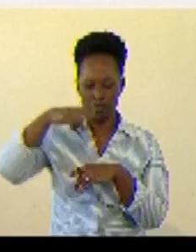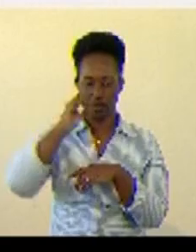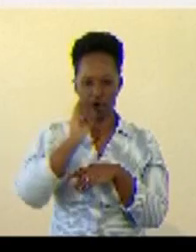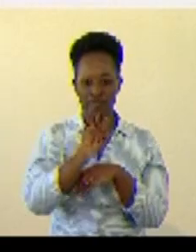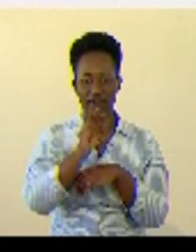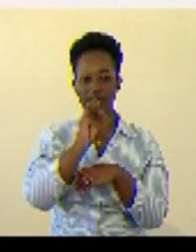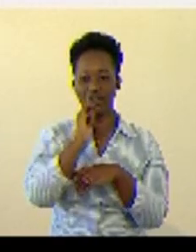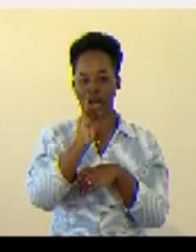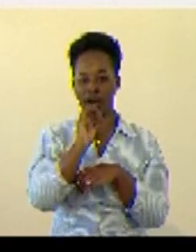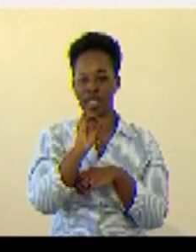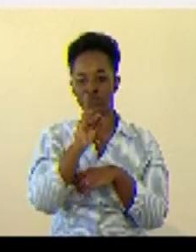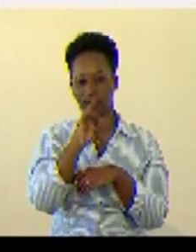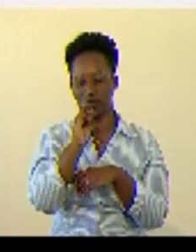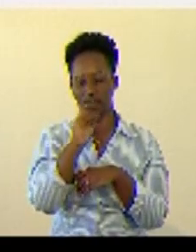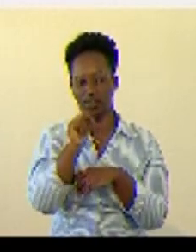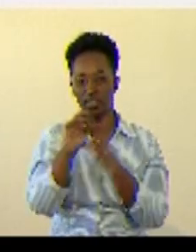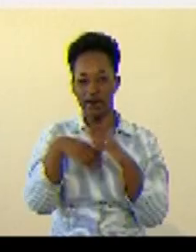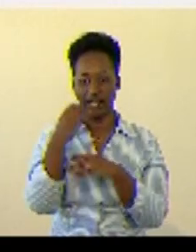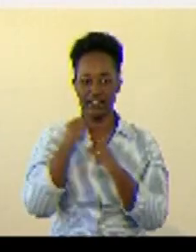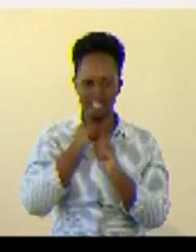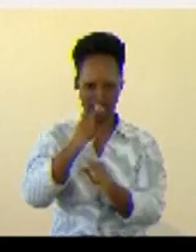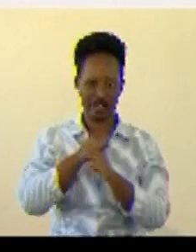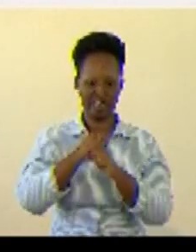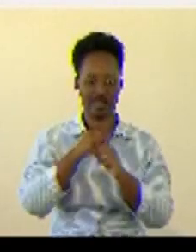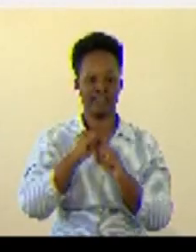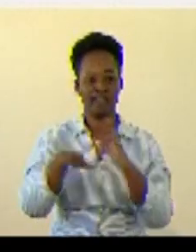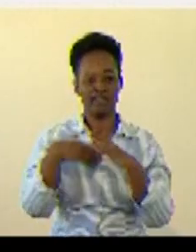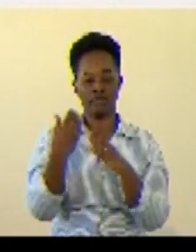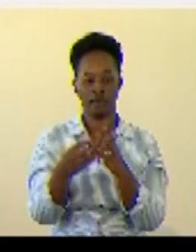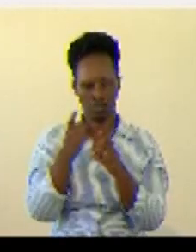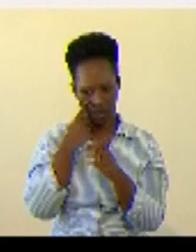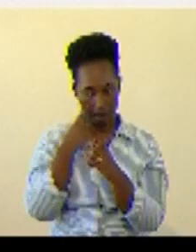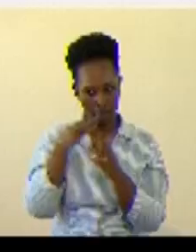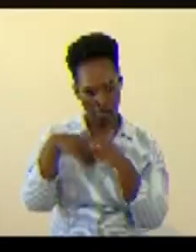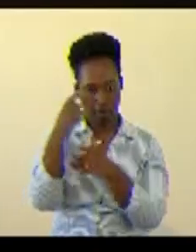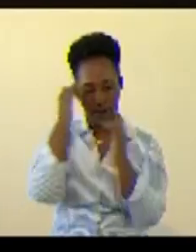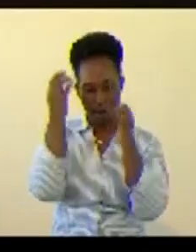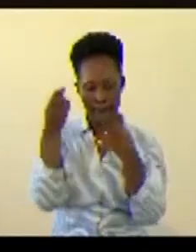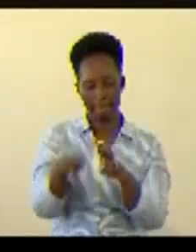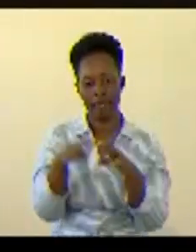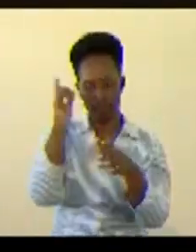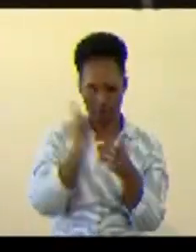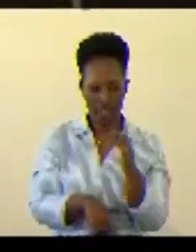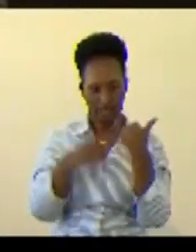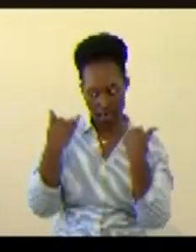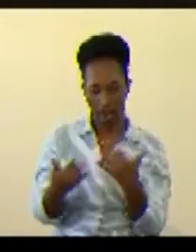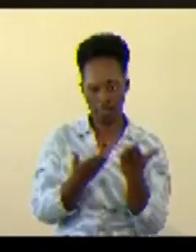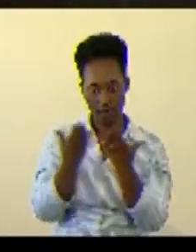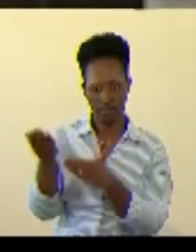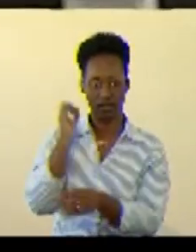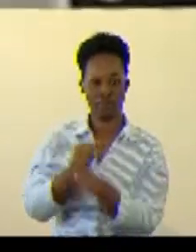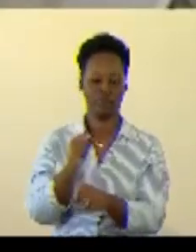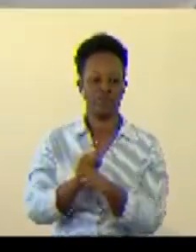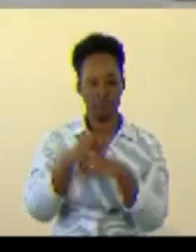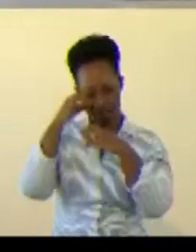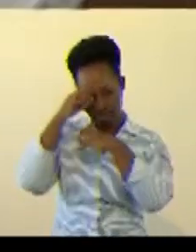solution and shake and record your observation and draw the conclusion. That's what I'm going to do. I'm going to get a test